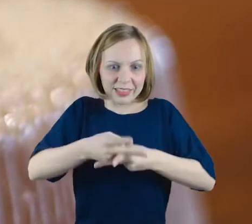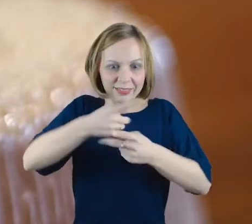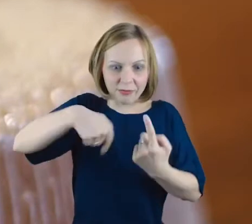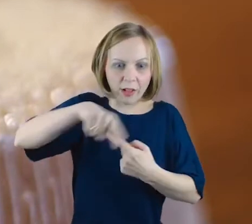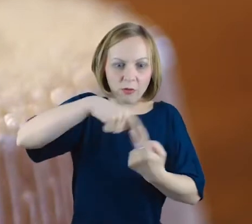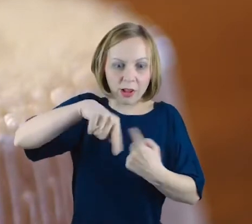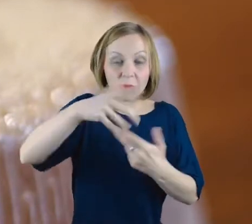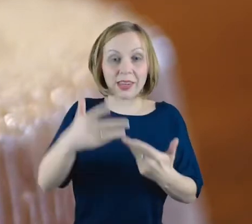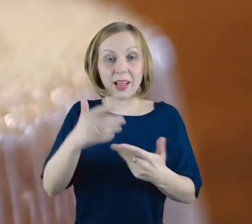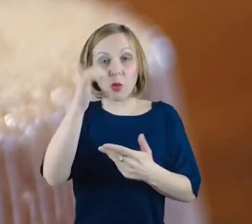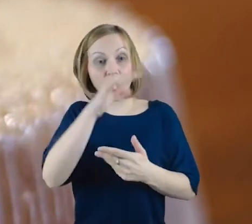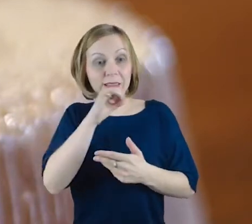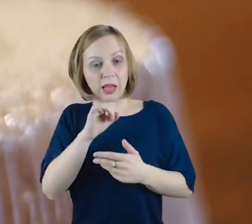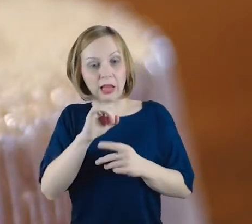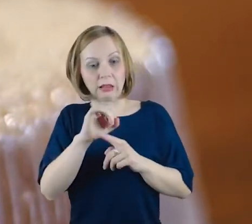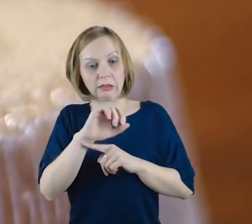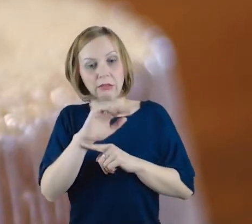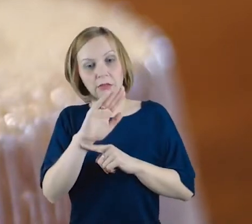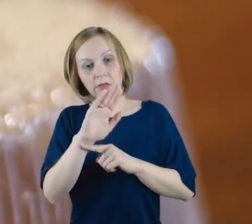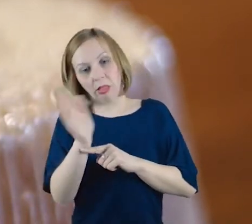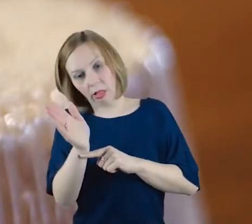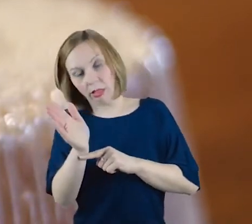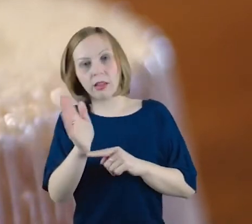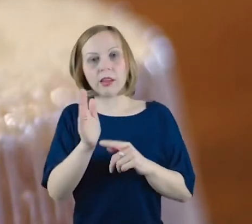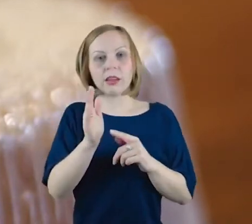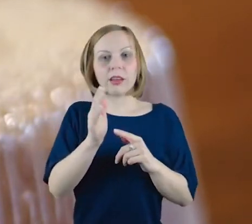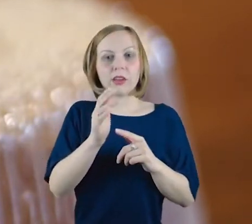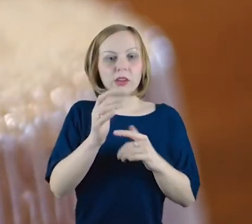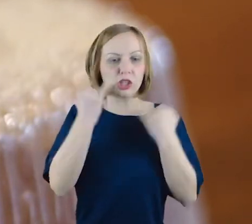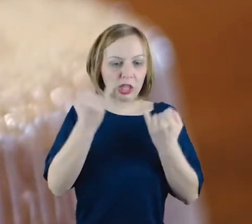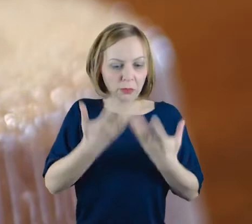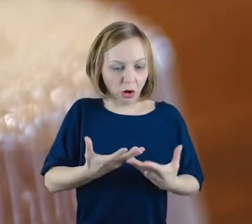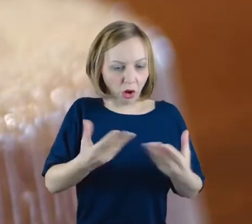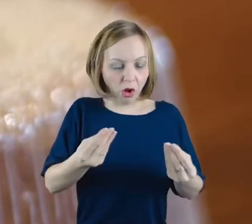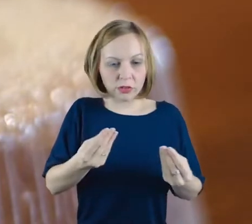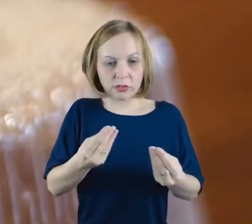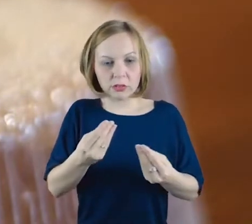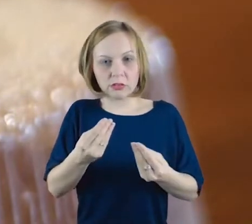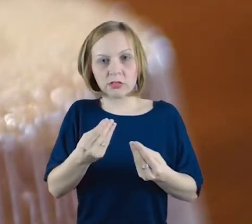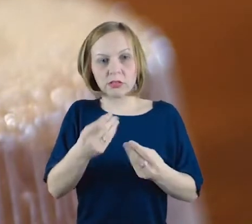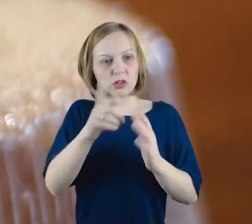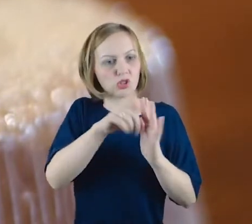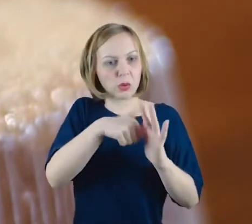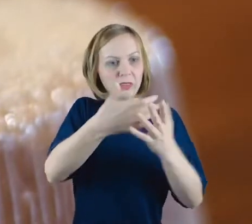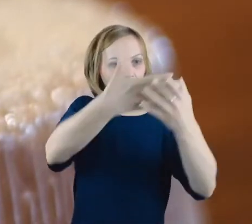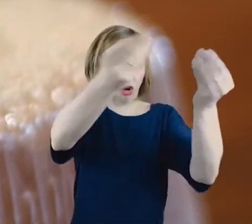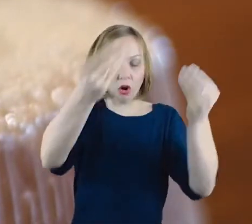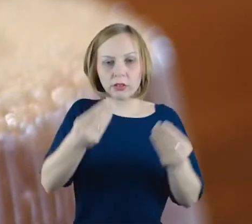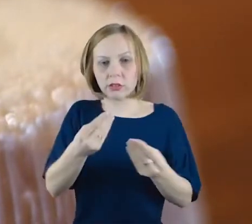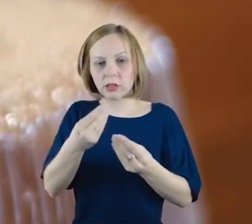of the wise men has gone decidedly wonky, and the shepherds has gone missing, the sheep have fallen off, and Joseph has disappeared